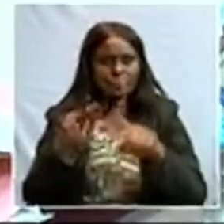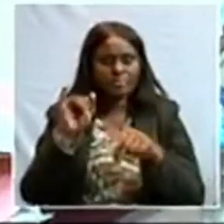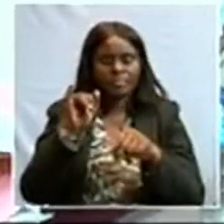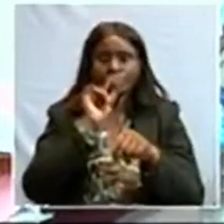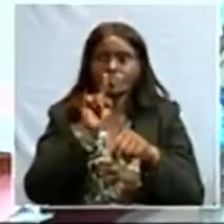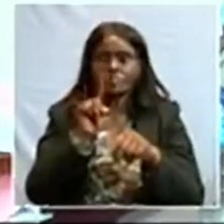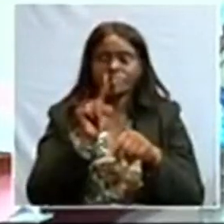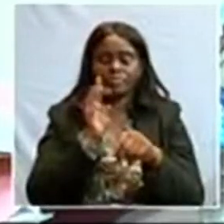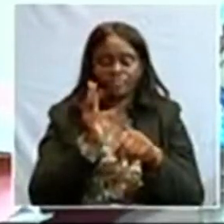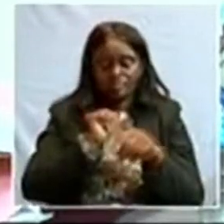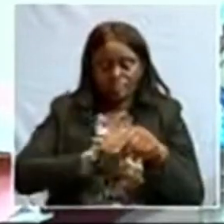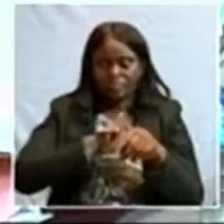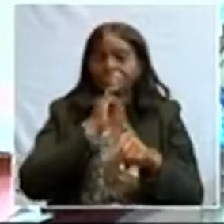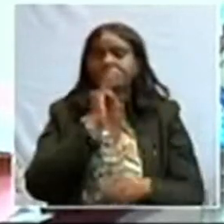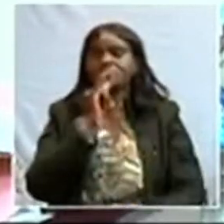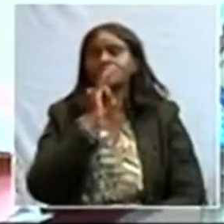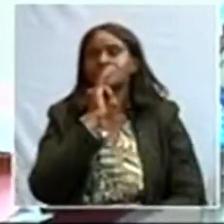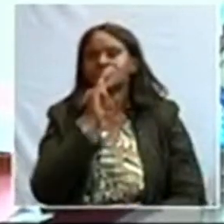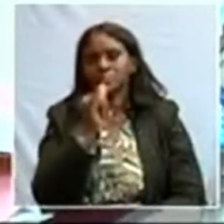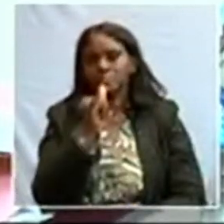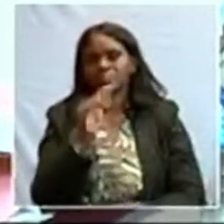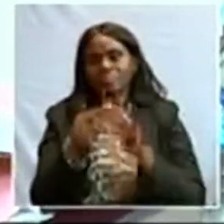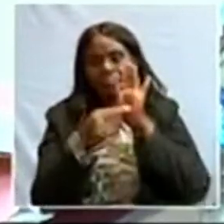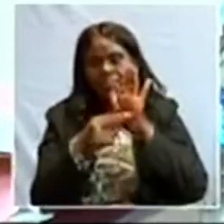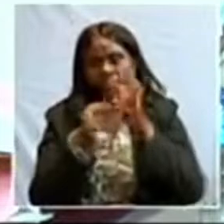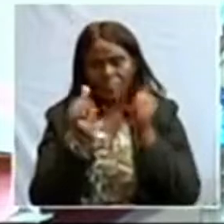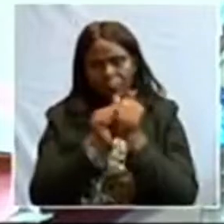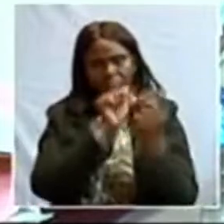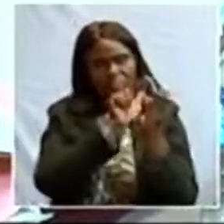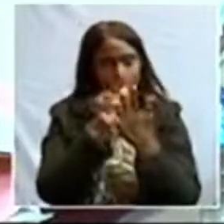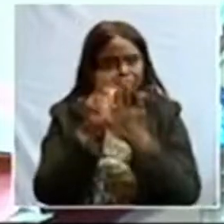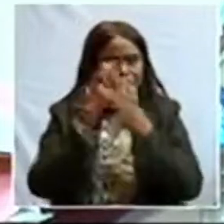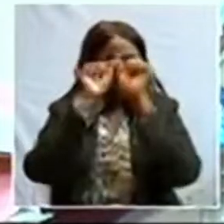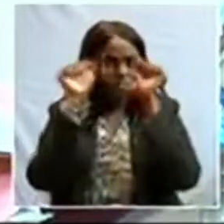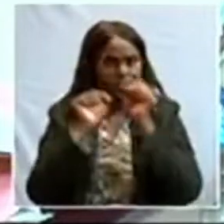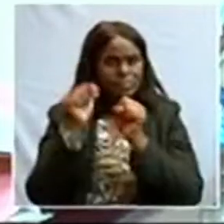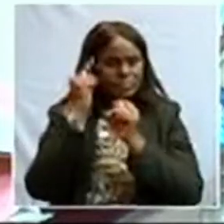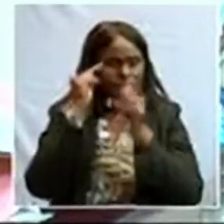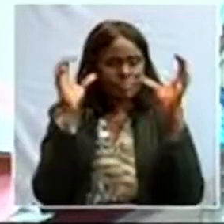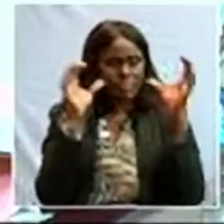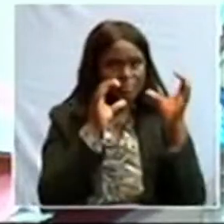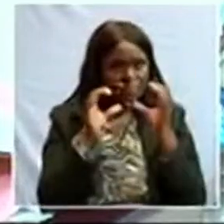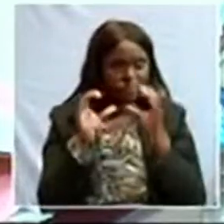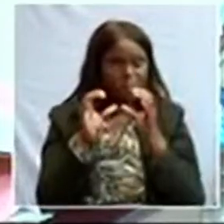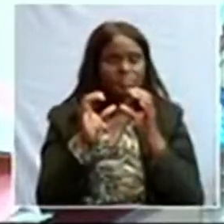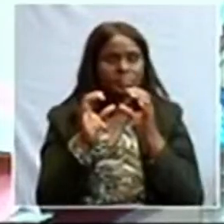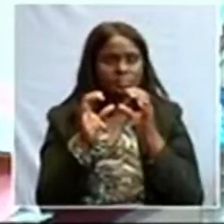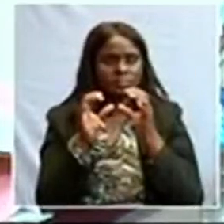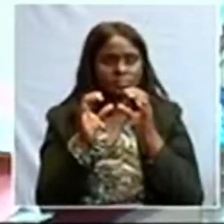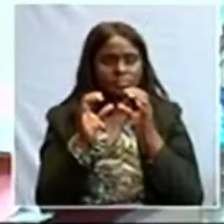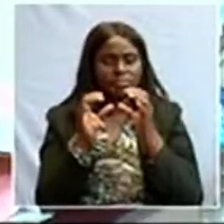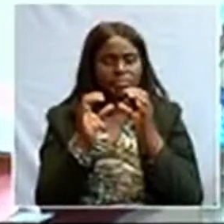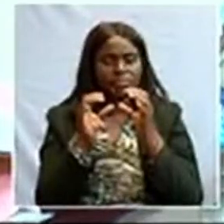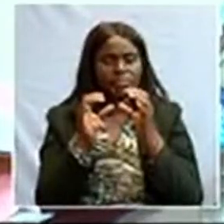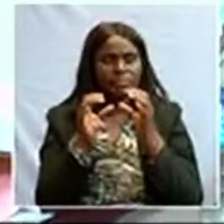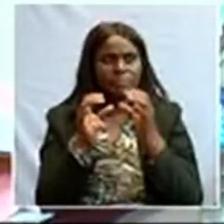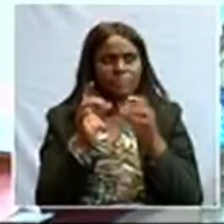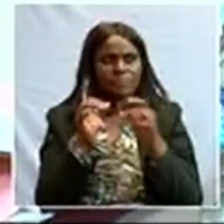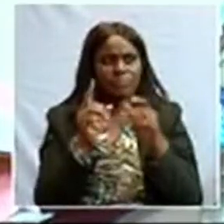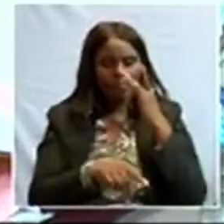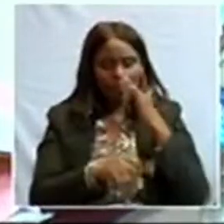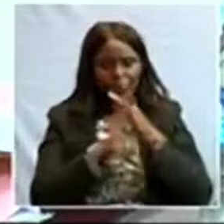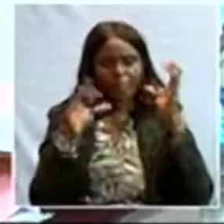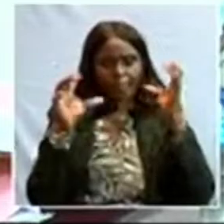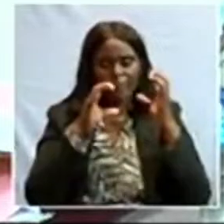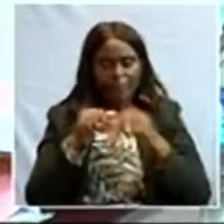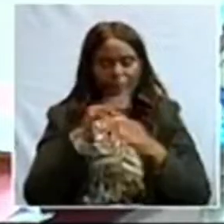confirm that we are not yet availed with an approved structure from municipal councils. The town councils are in